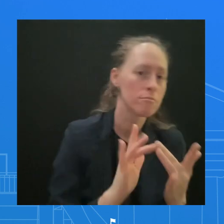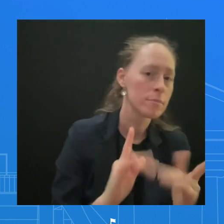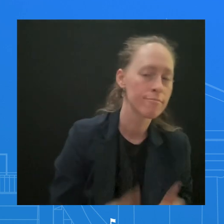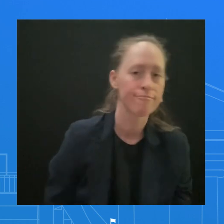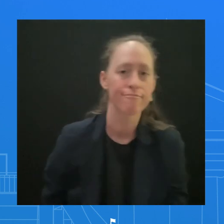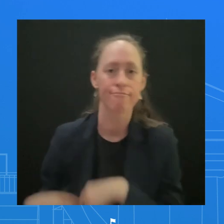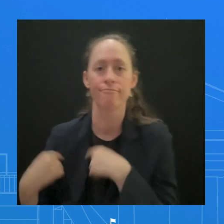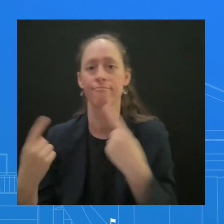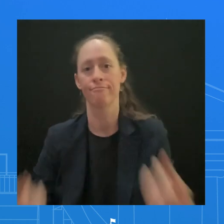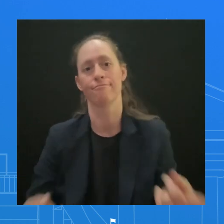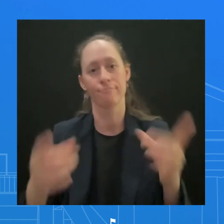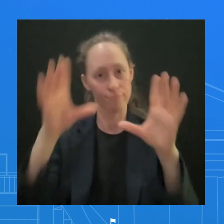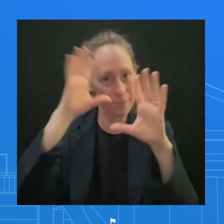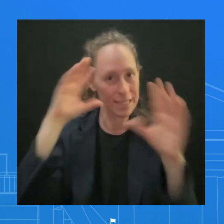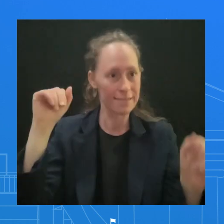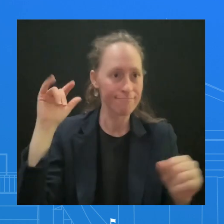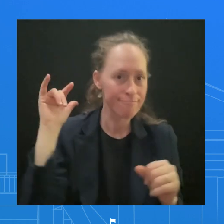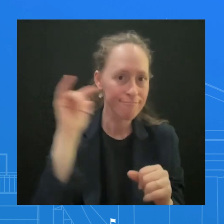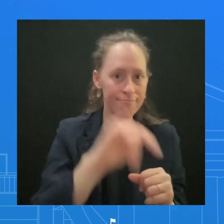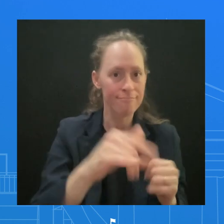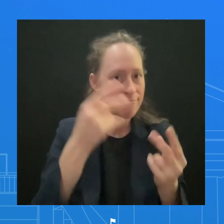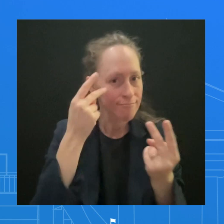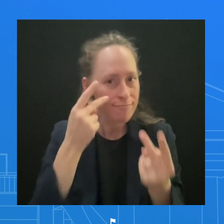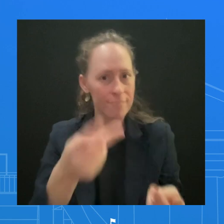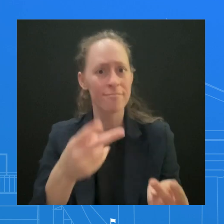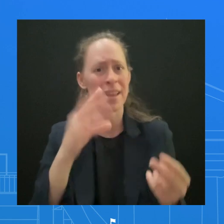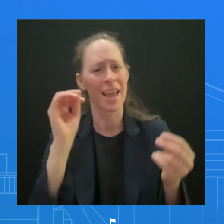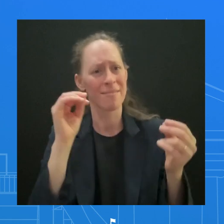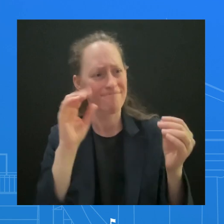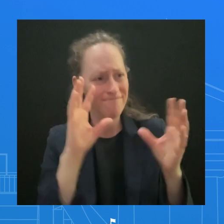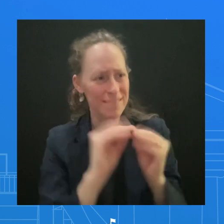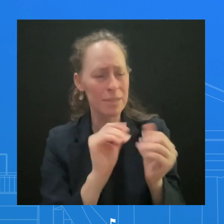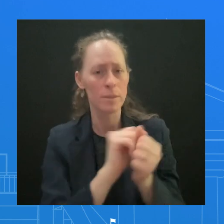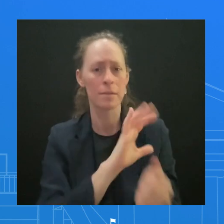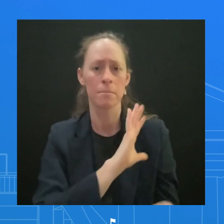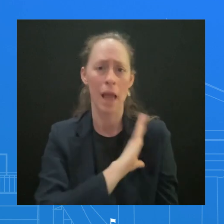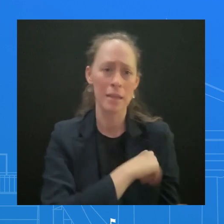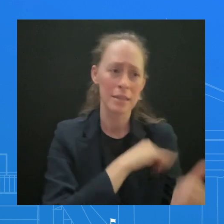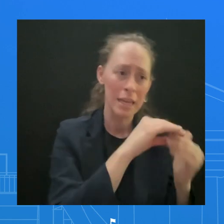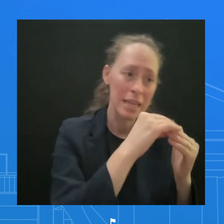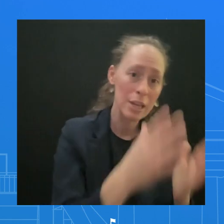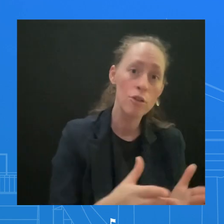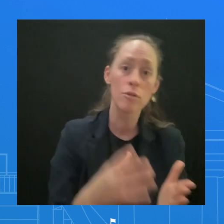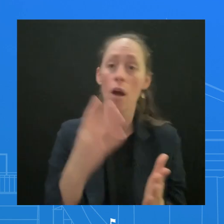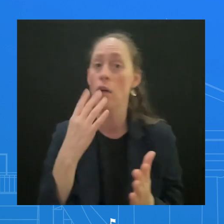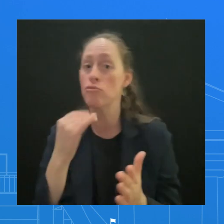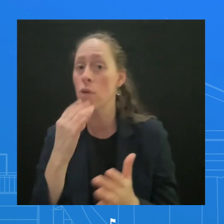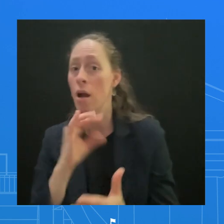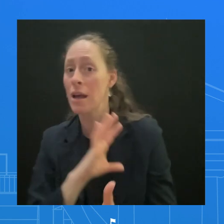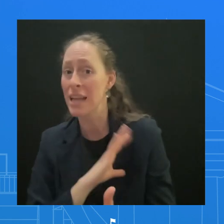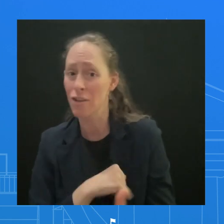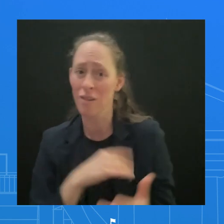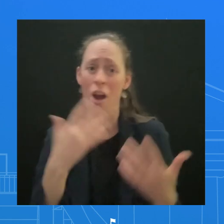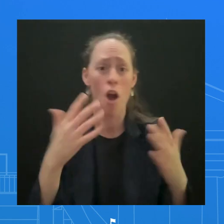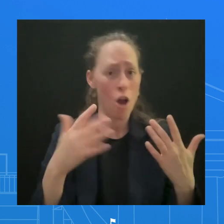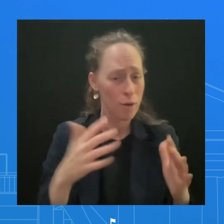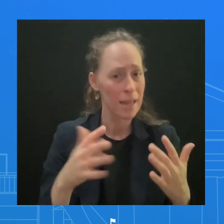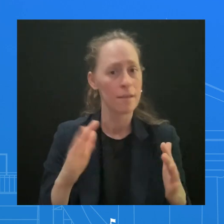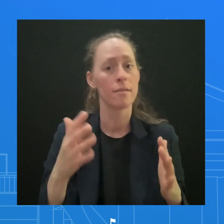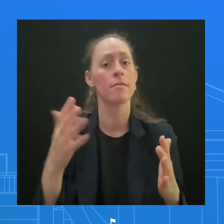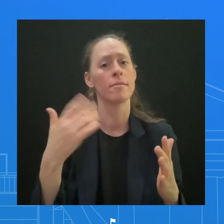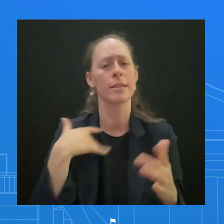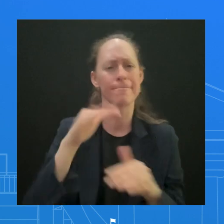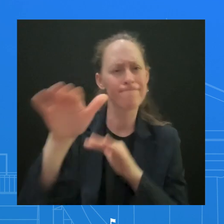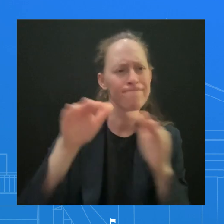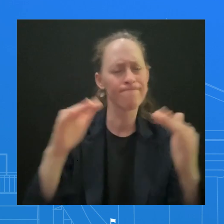he met with Palestinian leaders as well as Israeli leaders, and we have followed up through diplomatic channels ever since then. And we're not